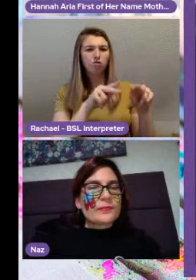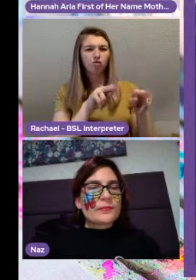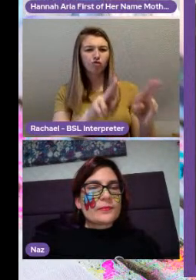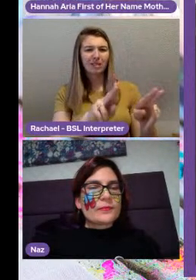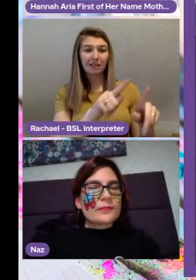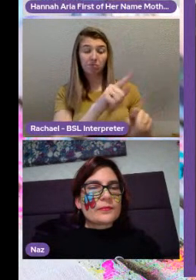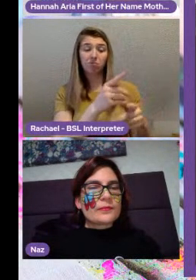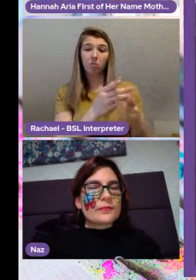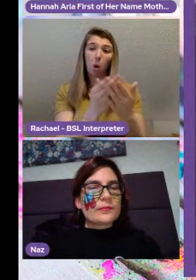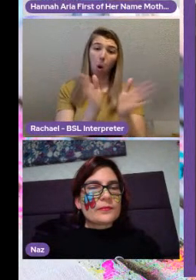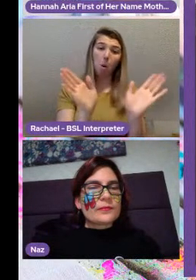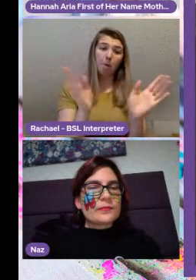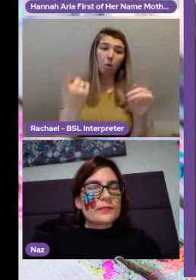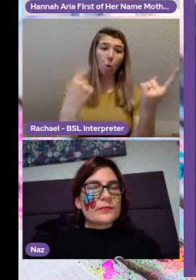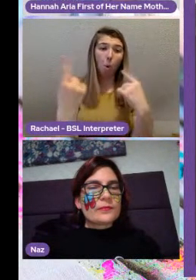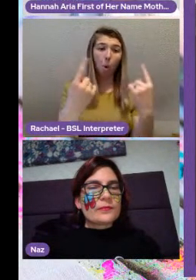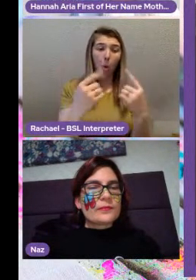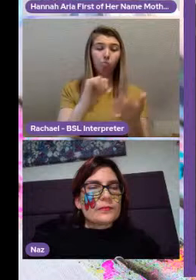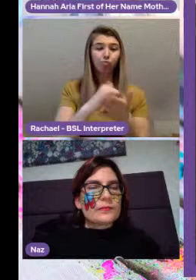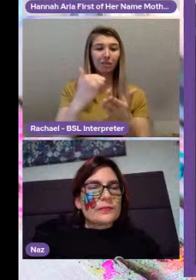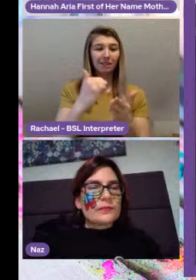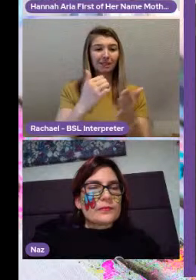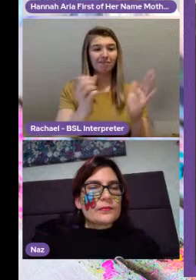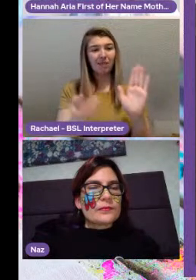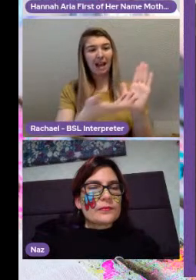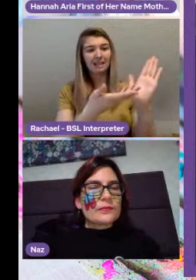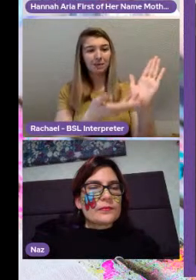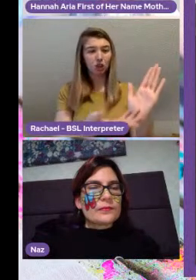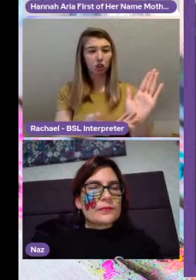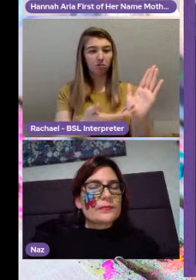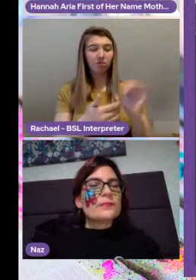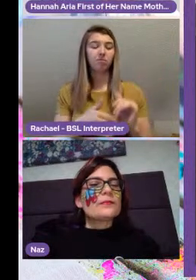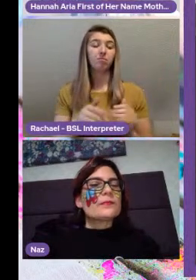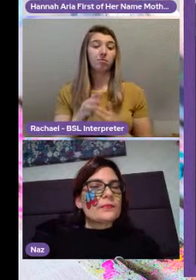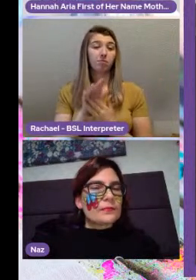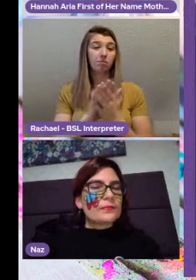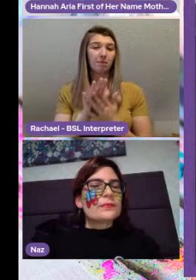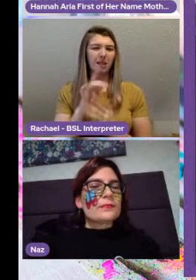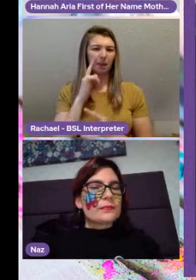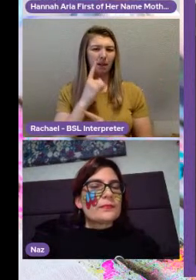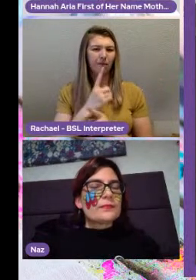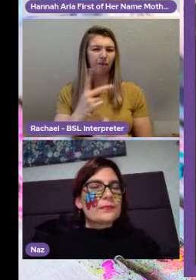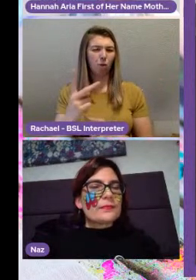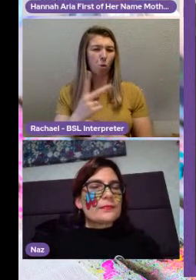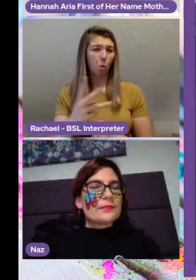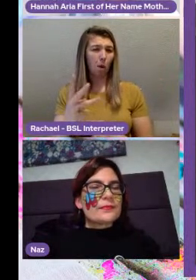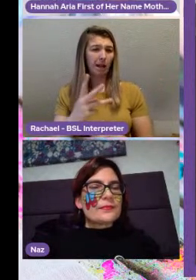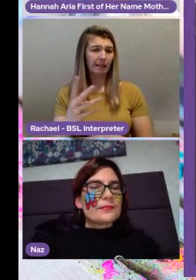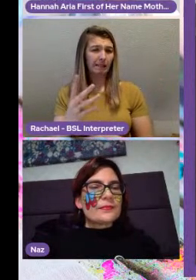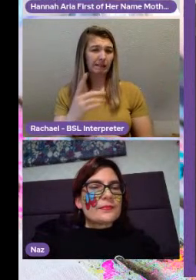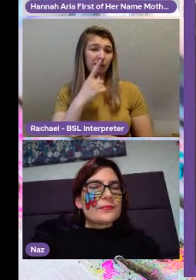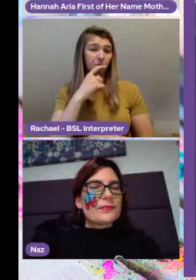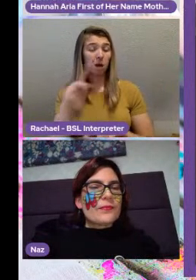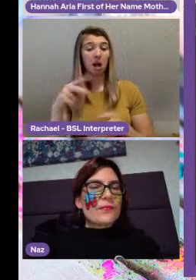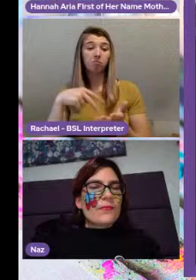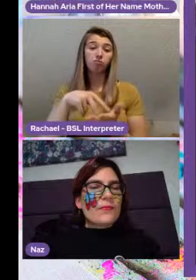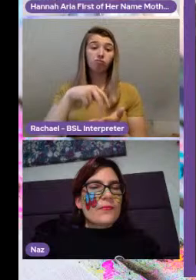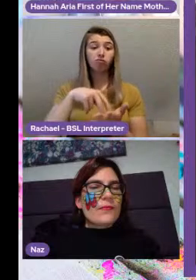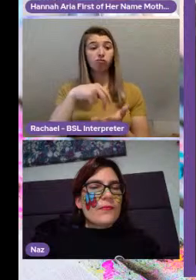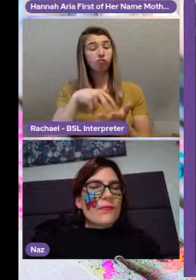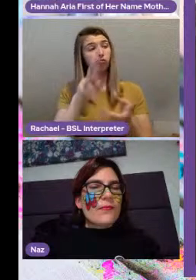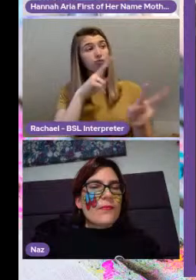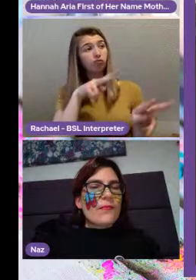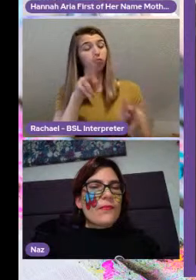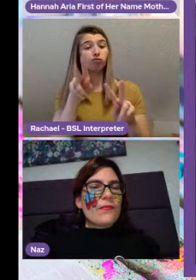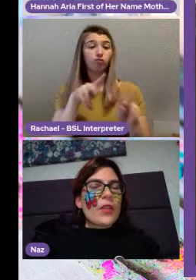at the moment, and that will be held at Dance East. So hopefully in a few weeks we'll all be able to wander on down and have a look around their